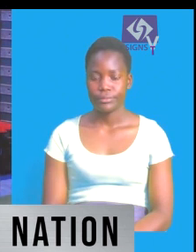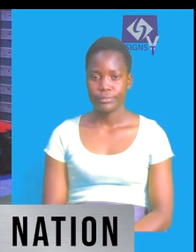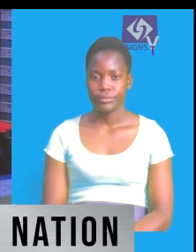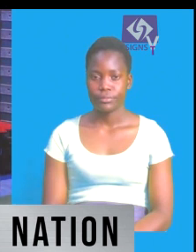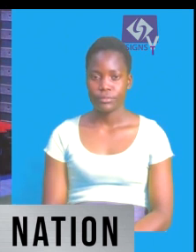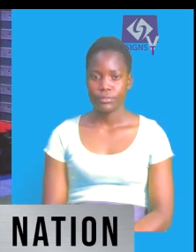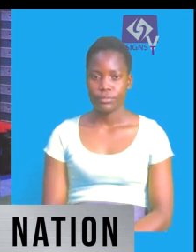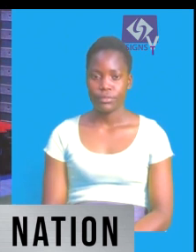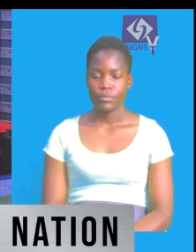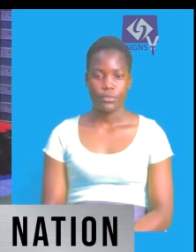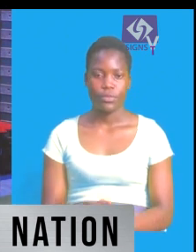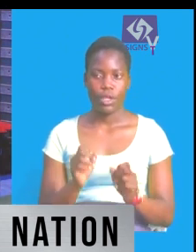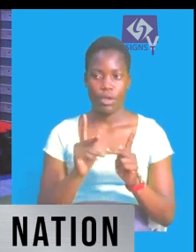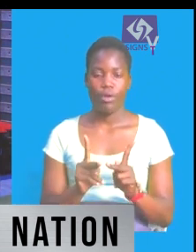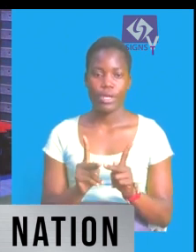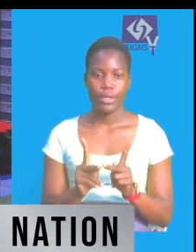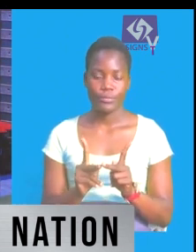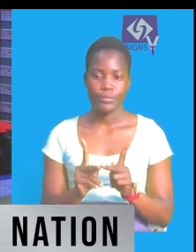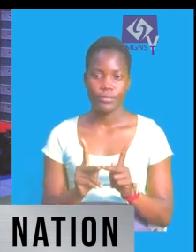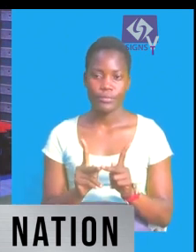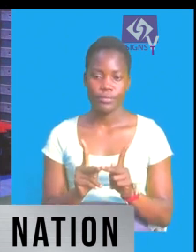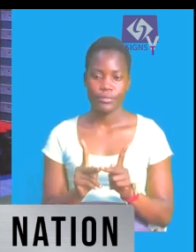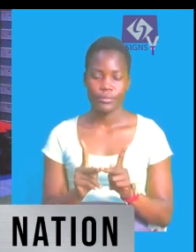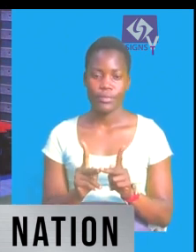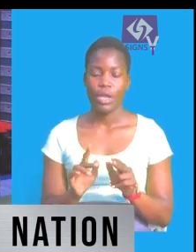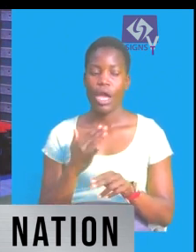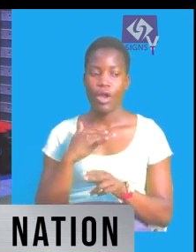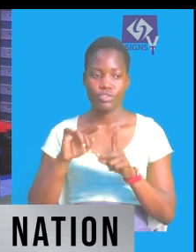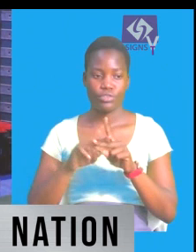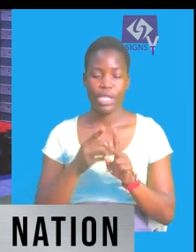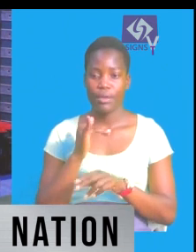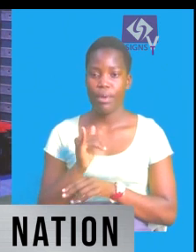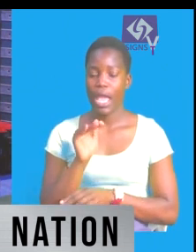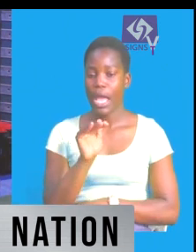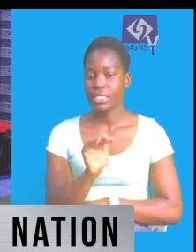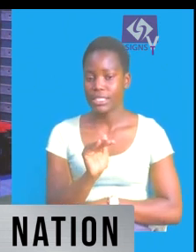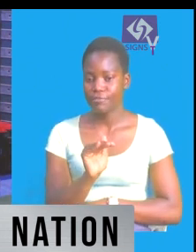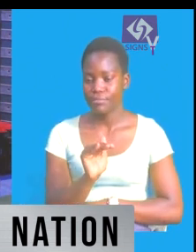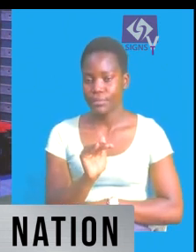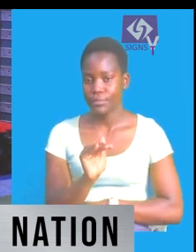Well, let me start by asking.